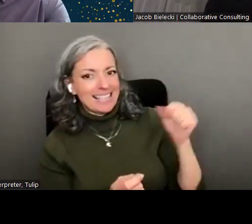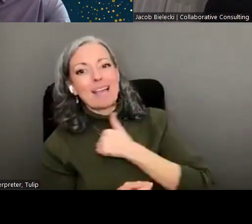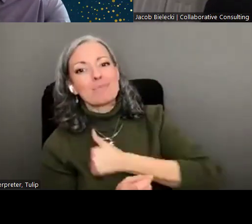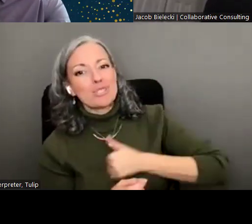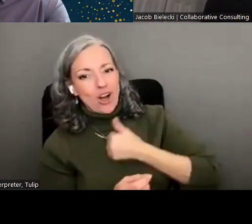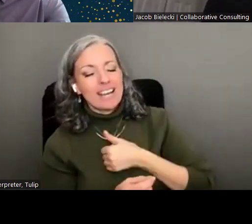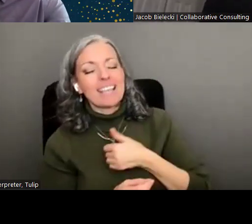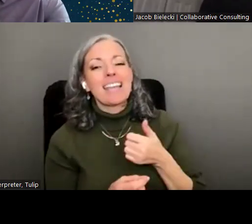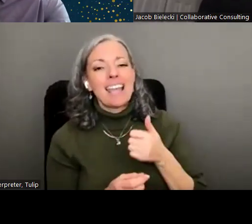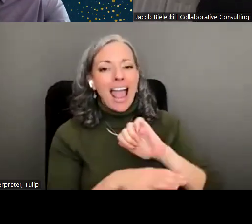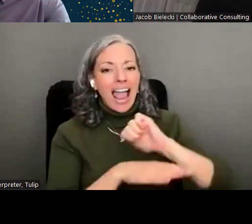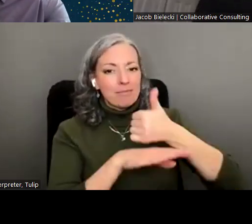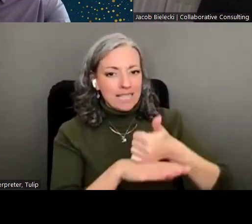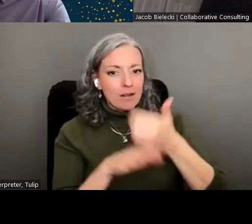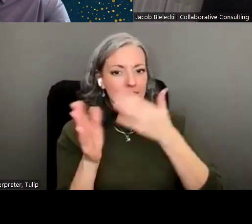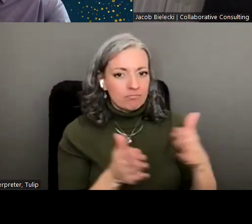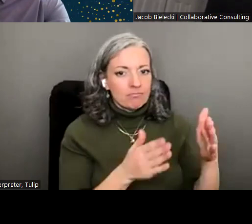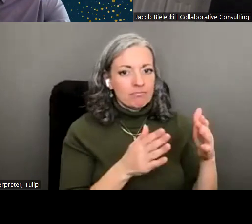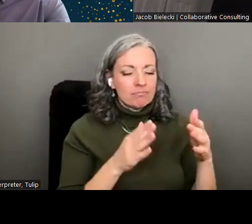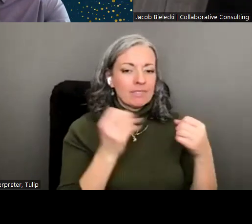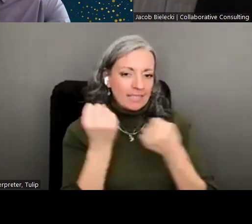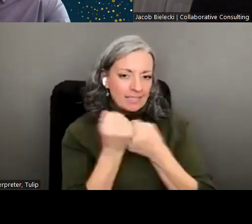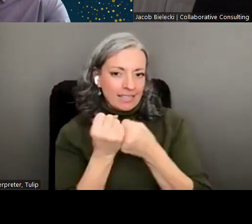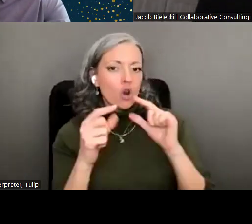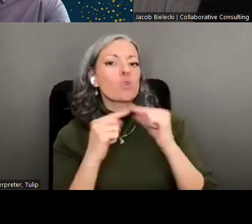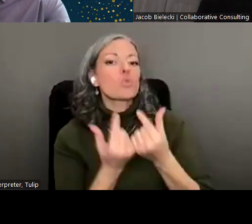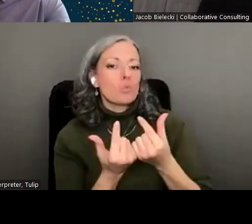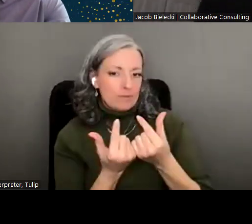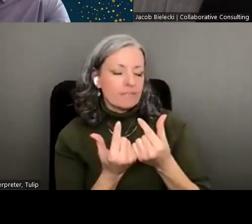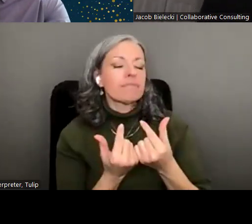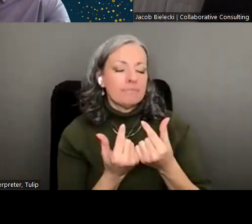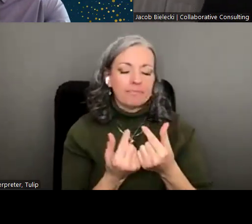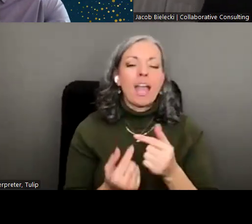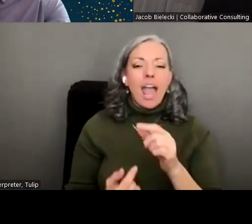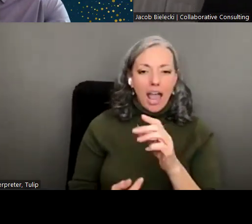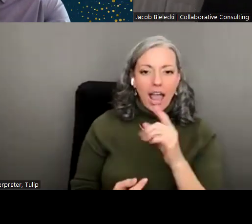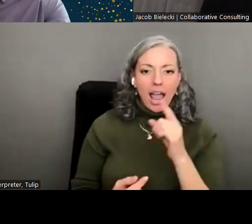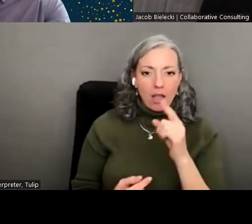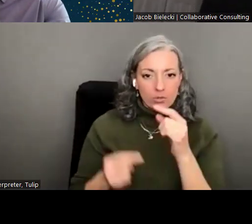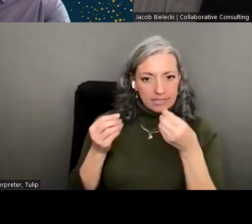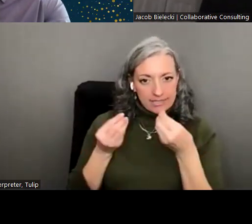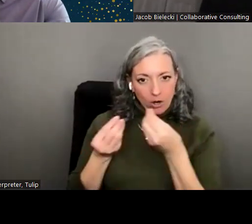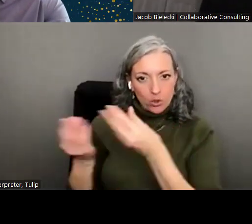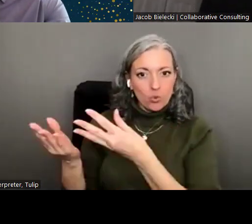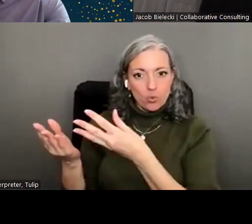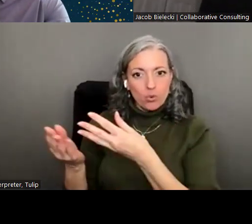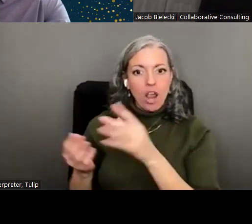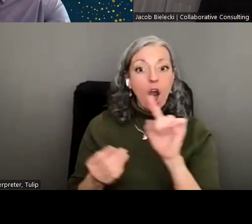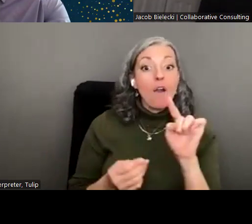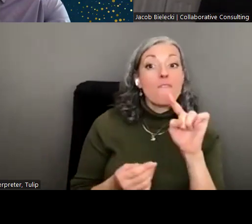delivery organizations and advocacy groups. Yeah, so I would direct you to I believe it was actually the